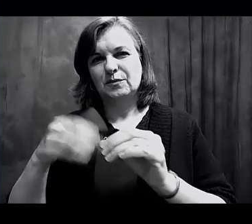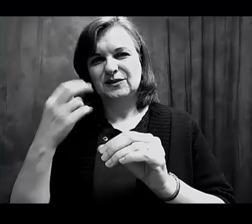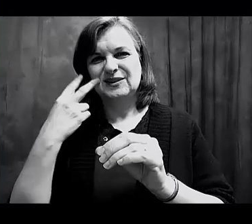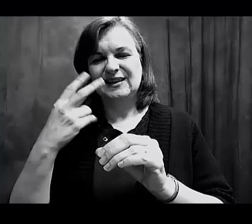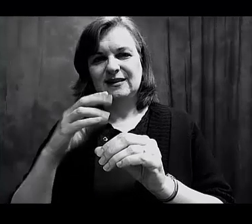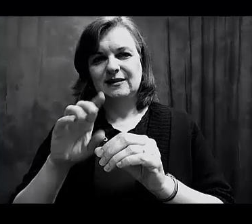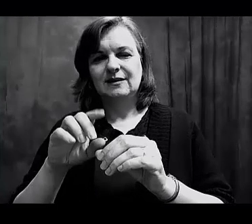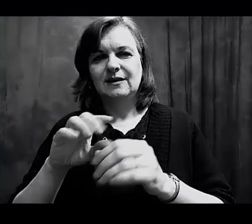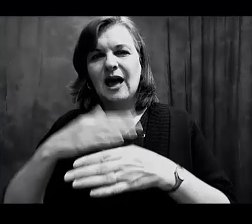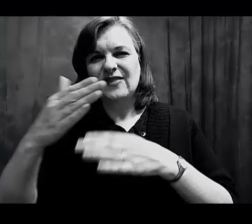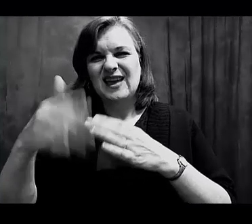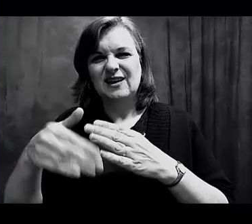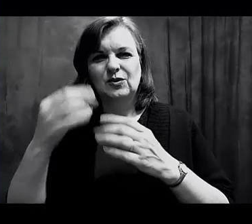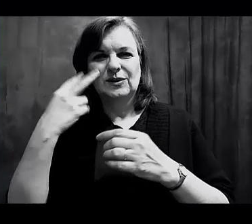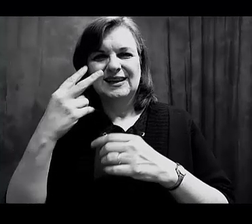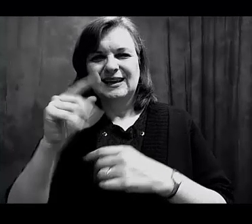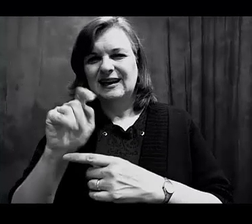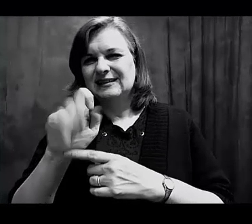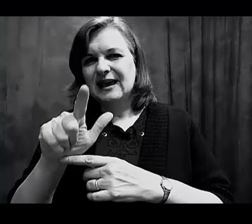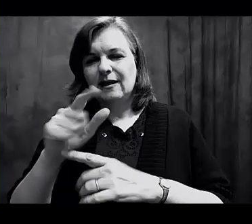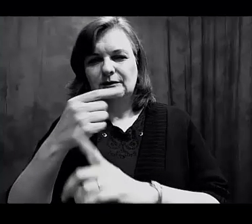is indicative of,